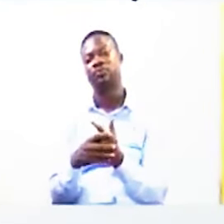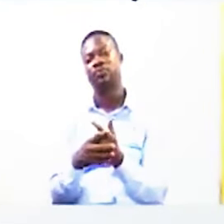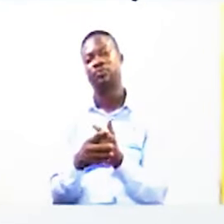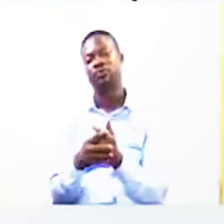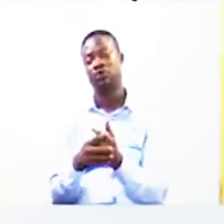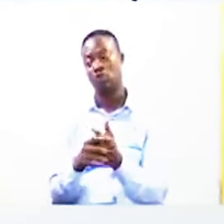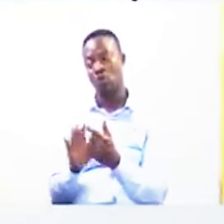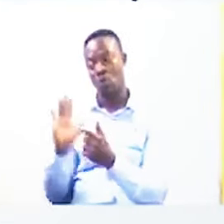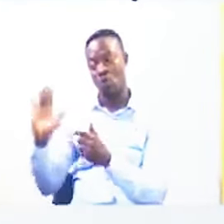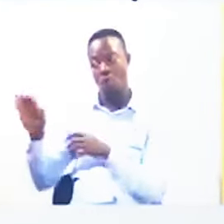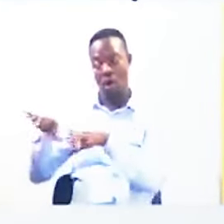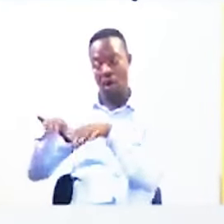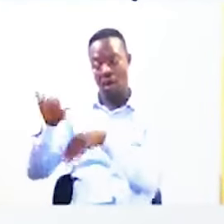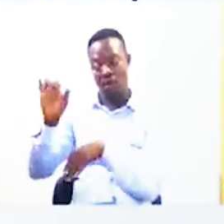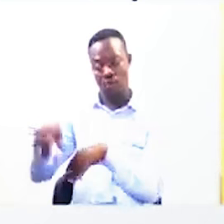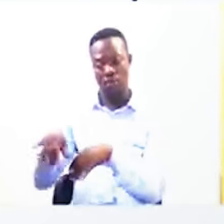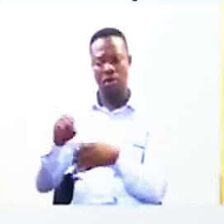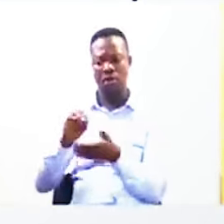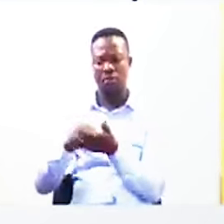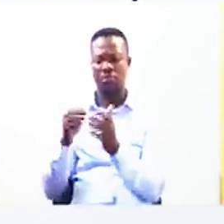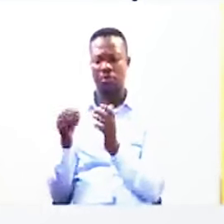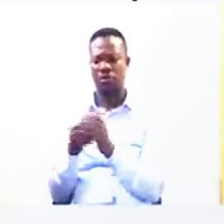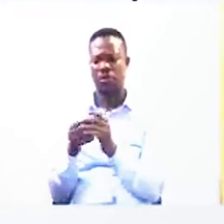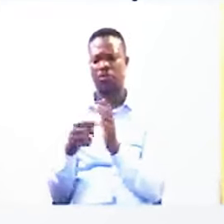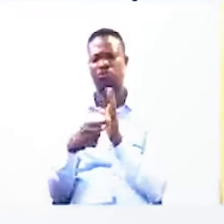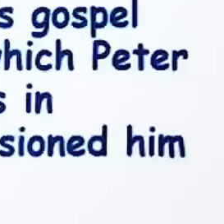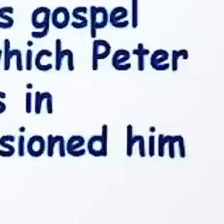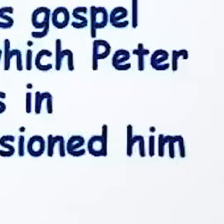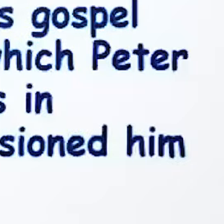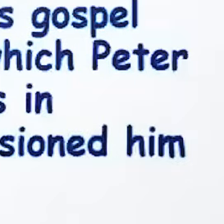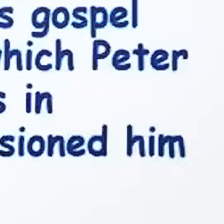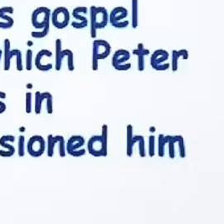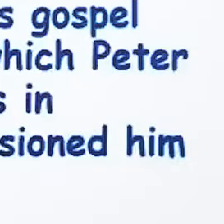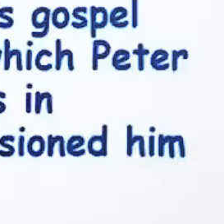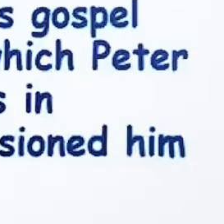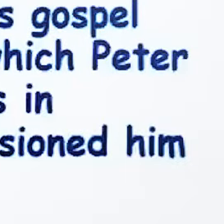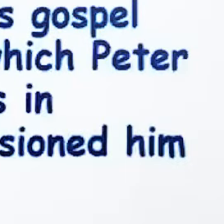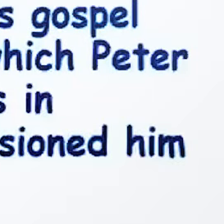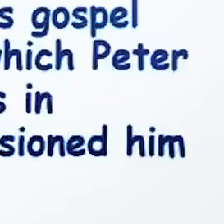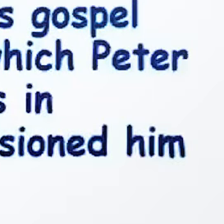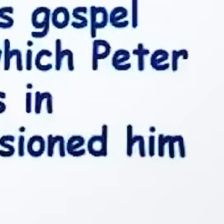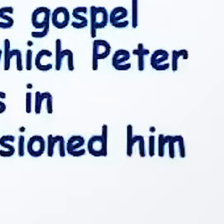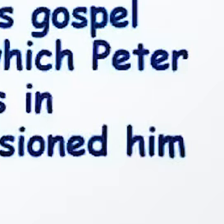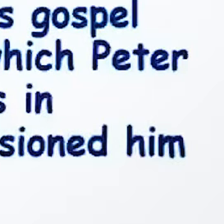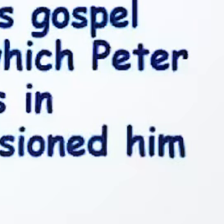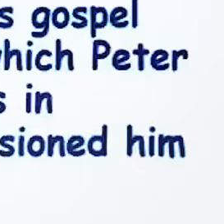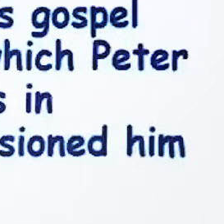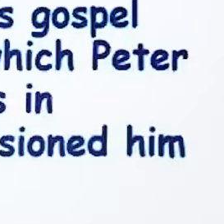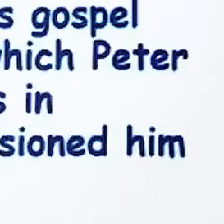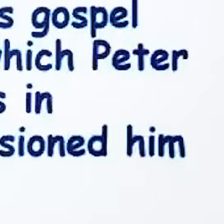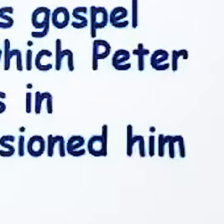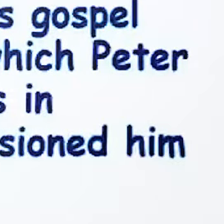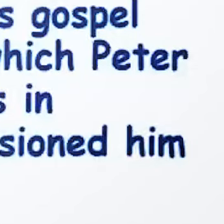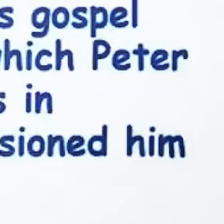His action was an open statement against Paul's gospel of salvation by grace.